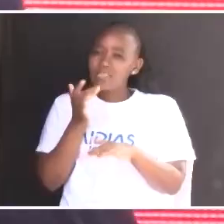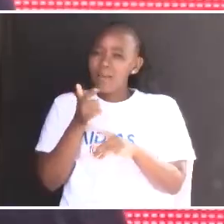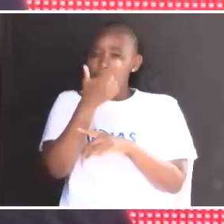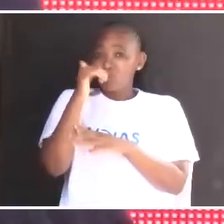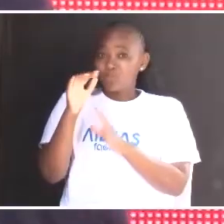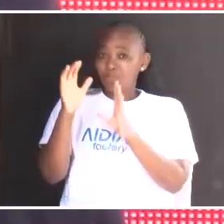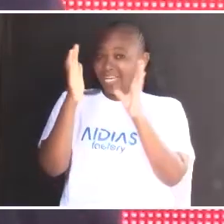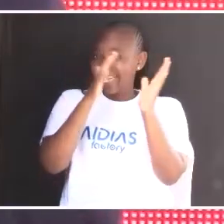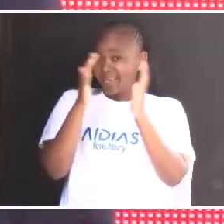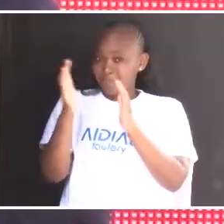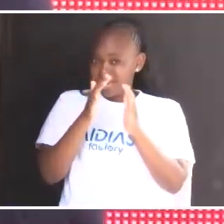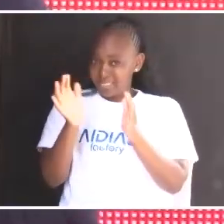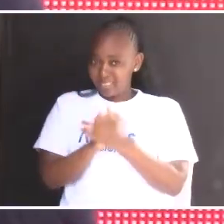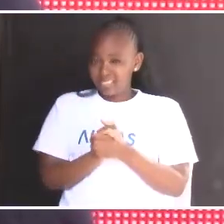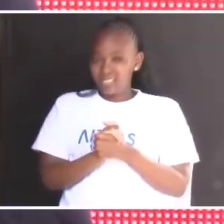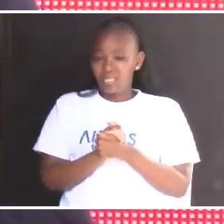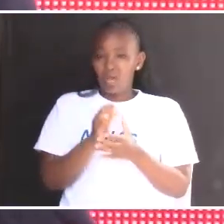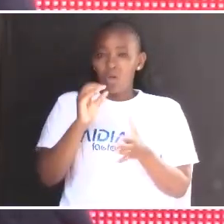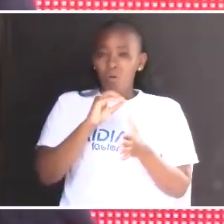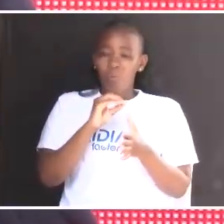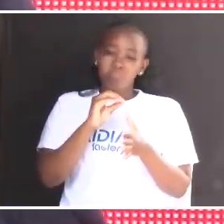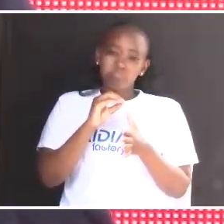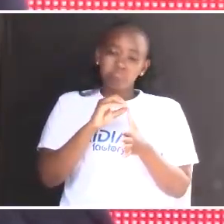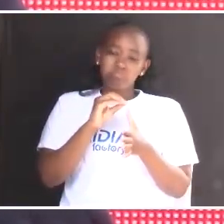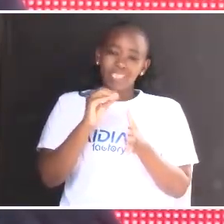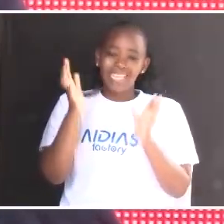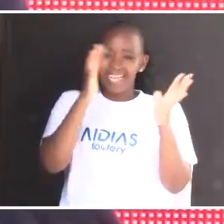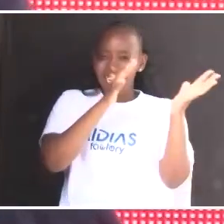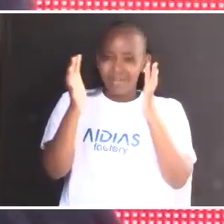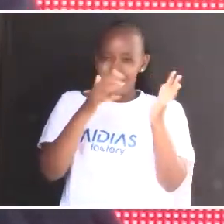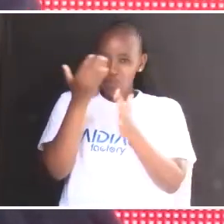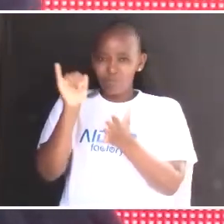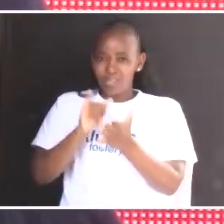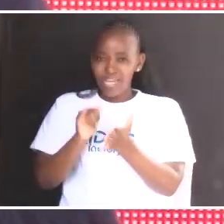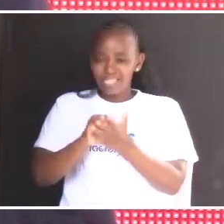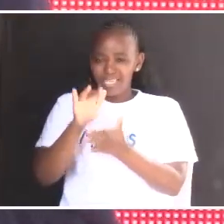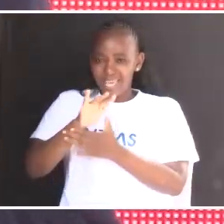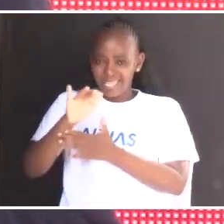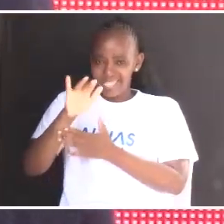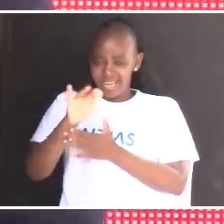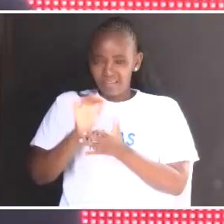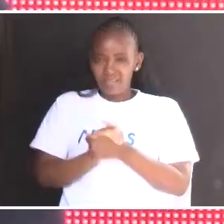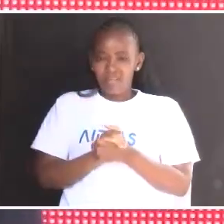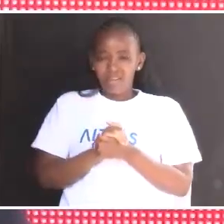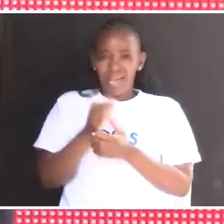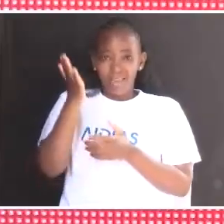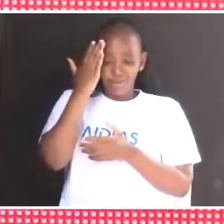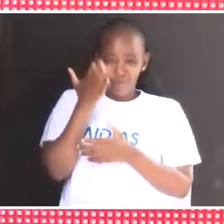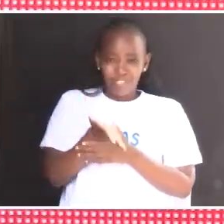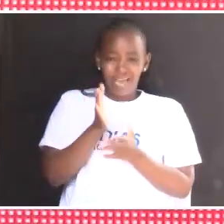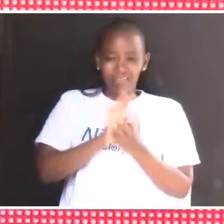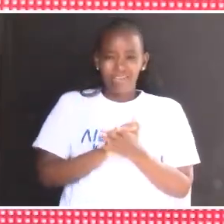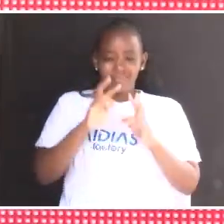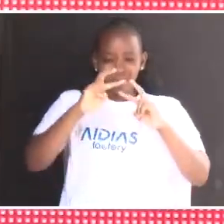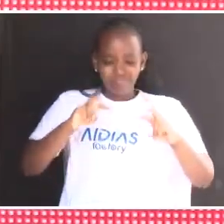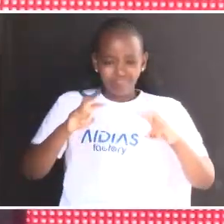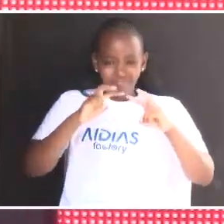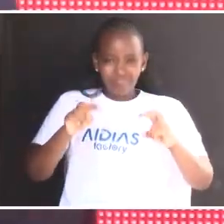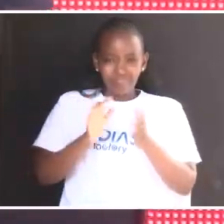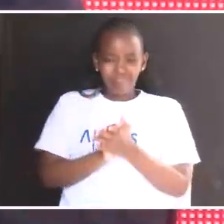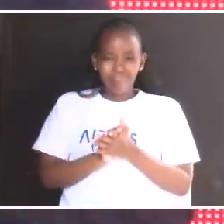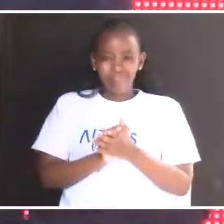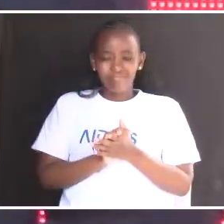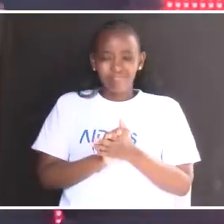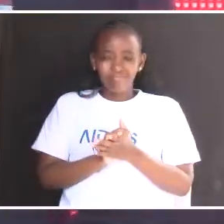climatic or basically the climate of that particular area. Like I know hapa nimetafuta kitu inaitwa